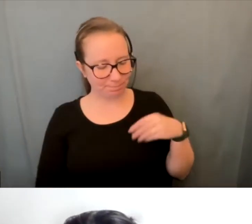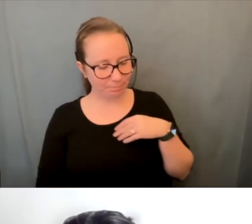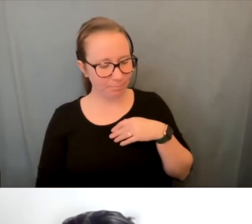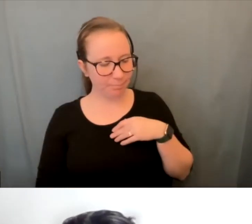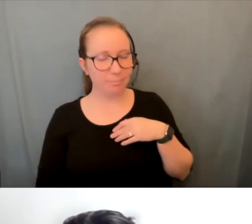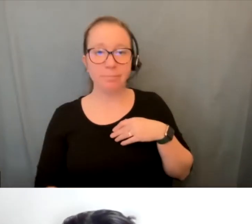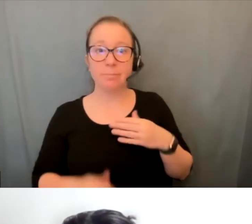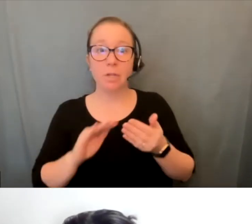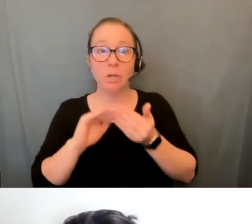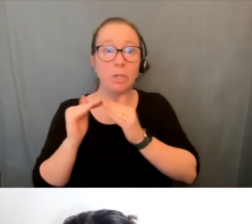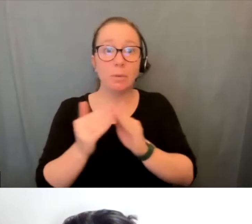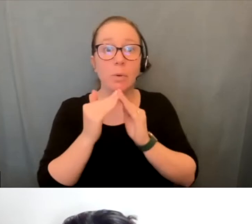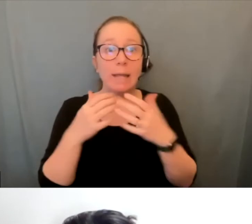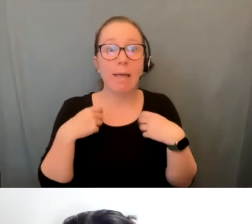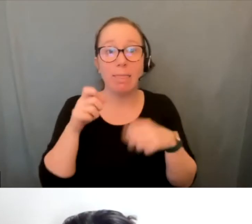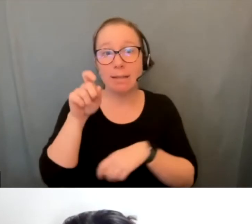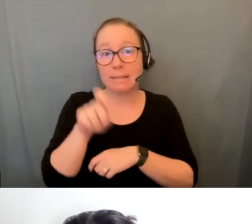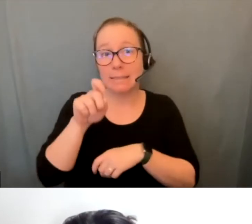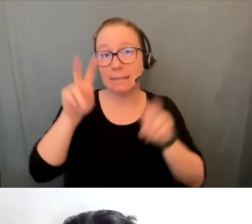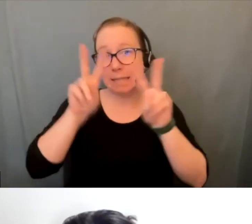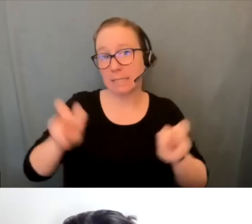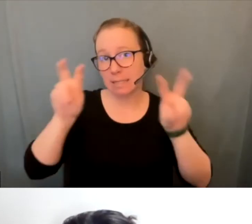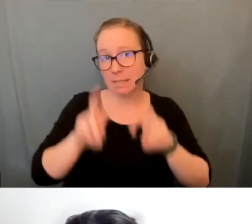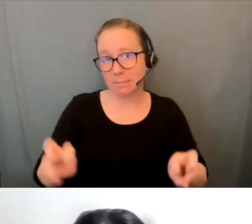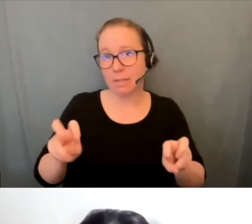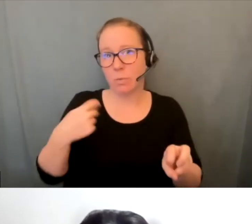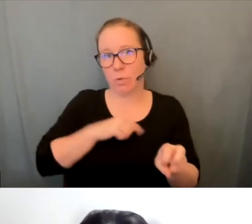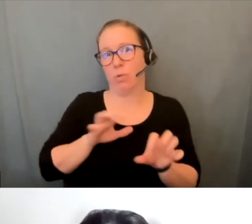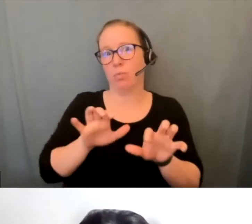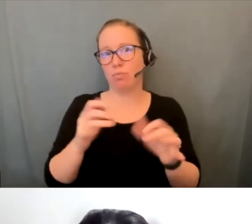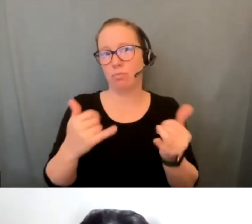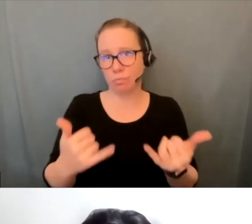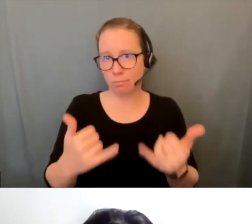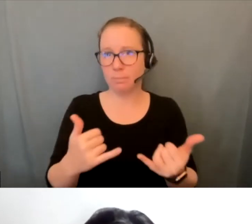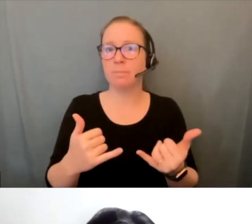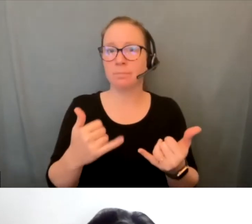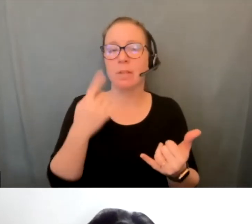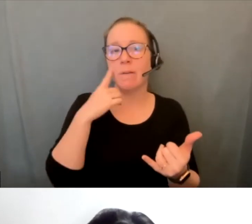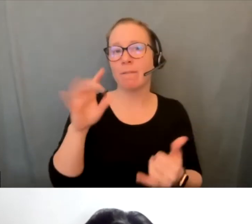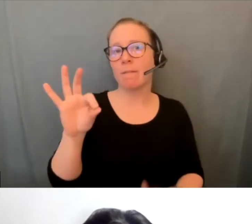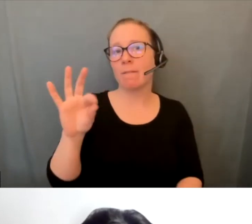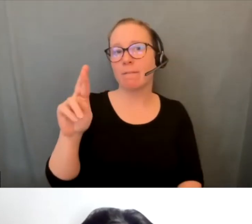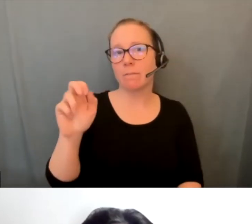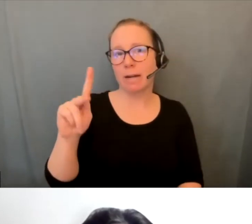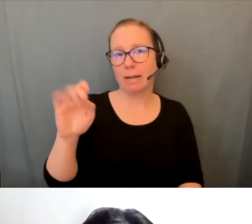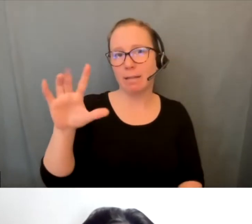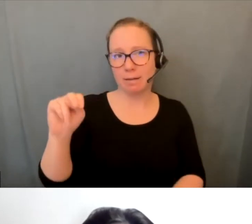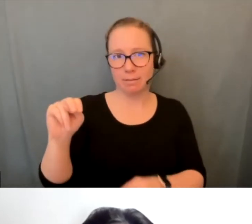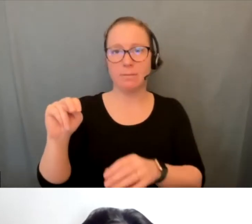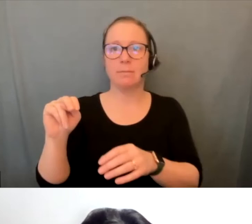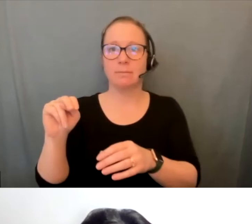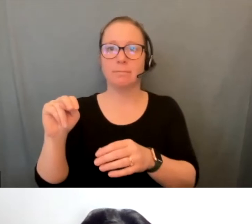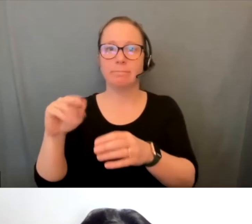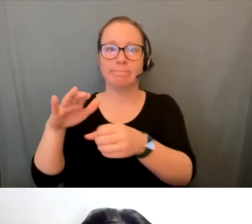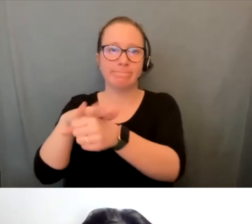community health needs assessment that we're in the midst of doing right now for the Franklin Grand Isle County.